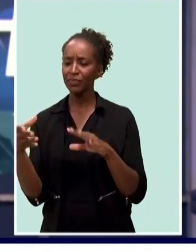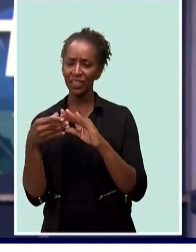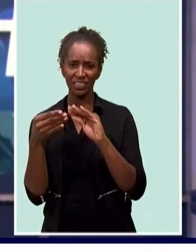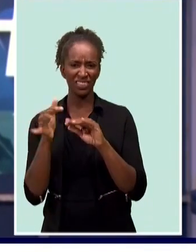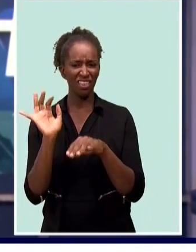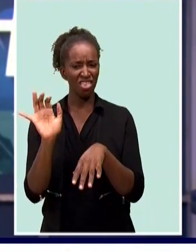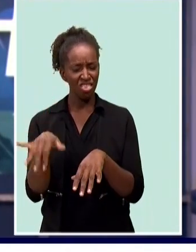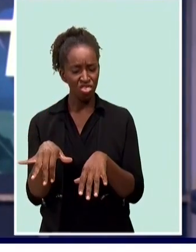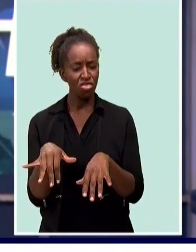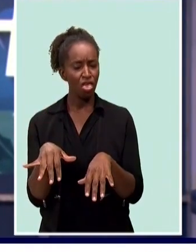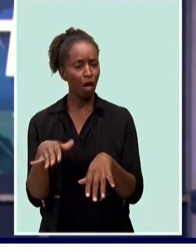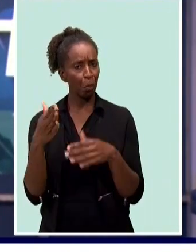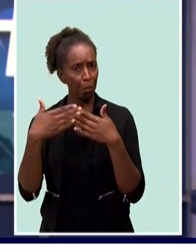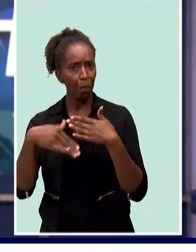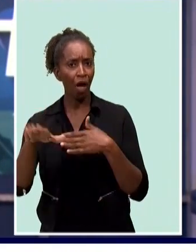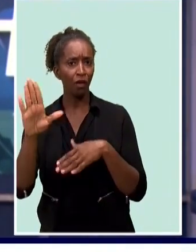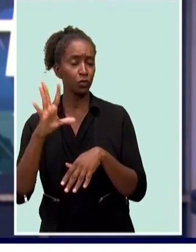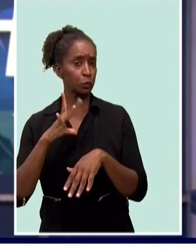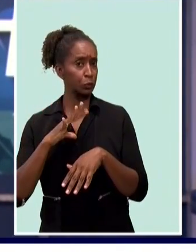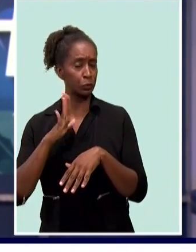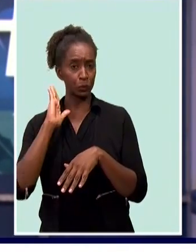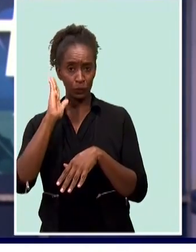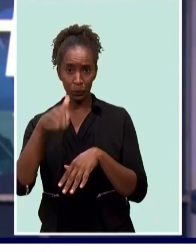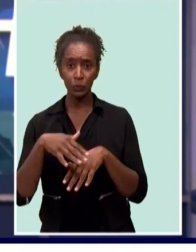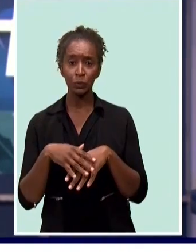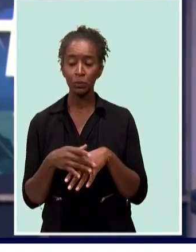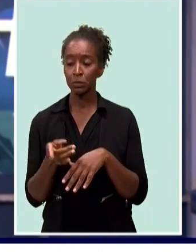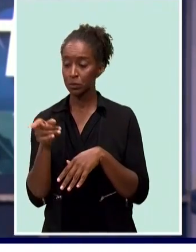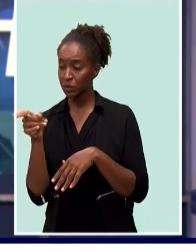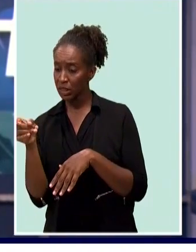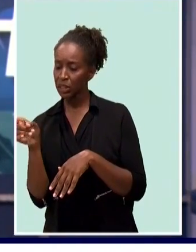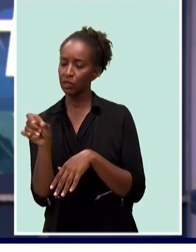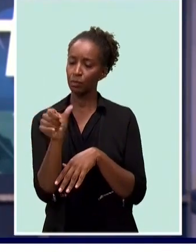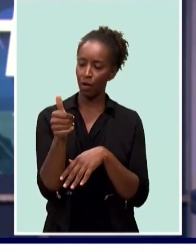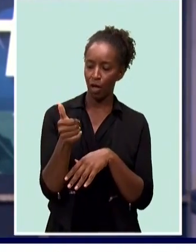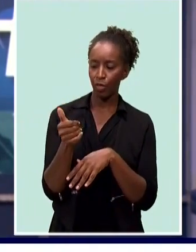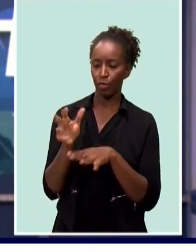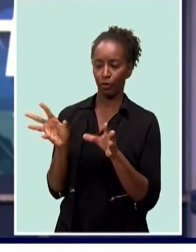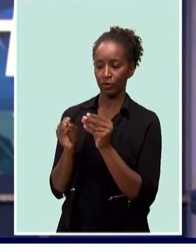and Chasney was one of 4 Caribbean leaders to meet Trump at his Florida resort.